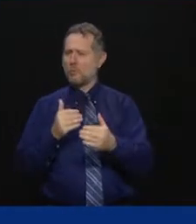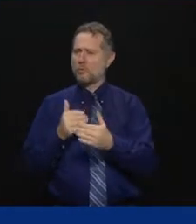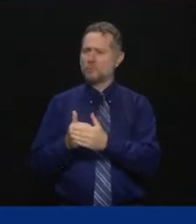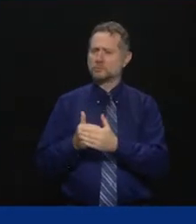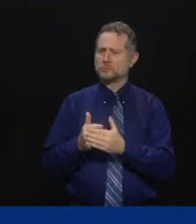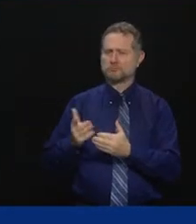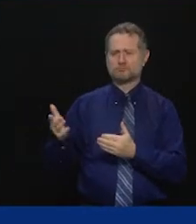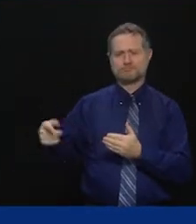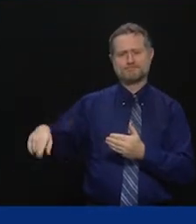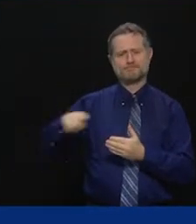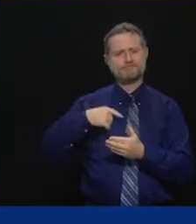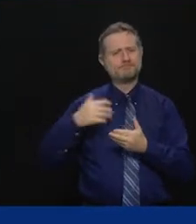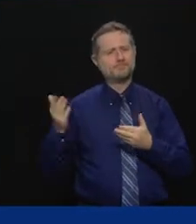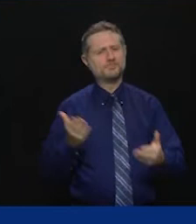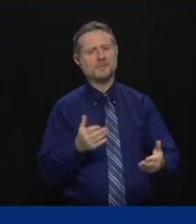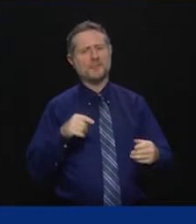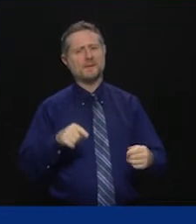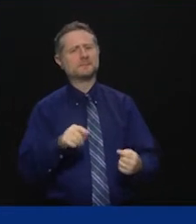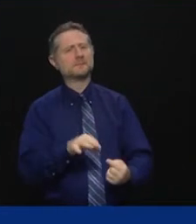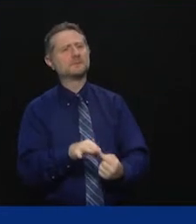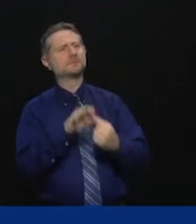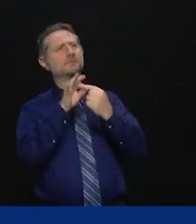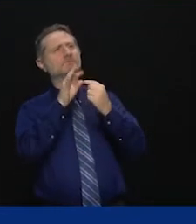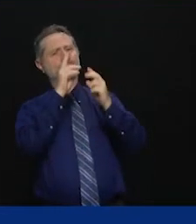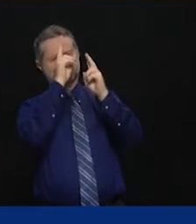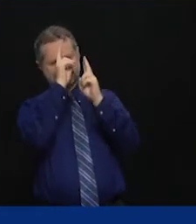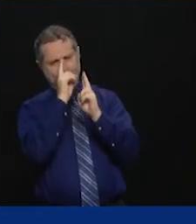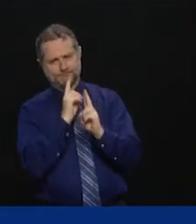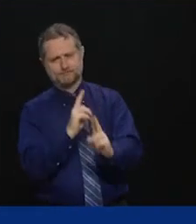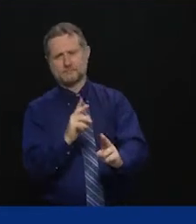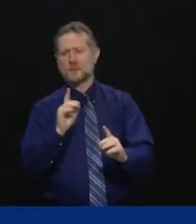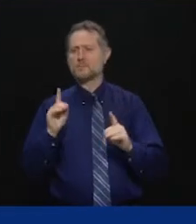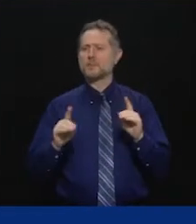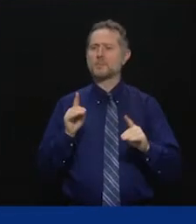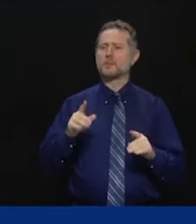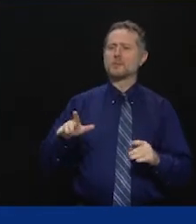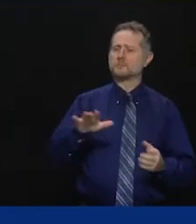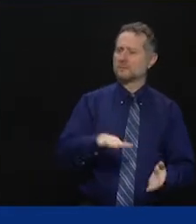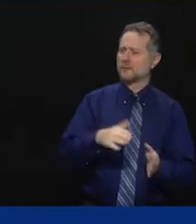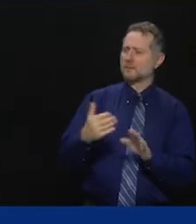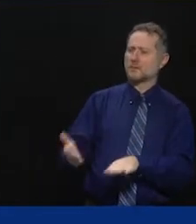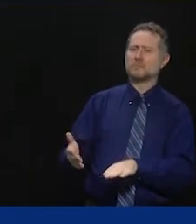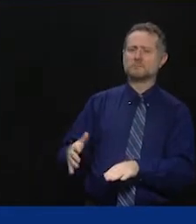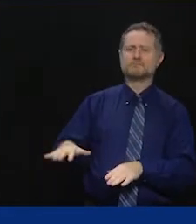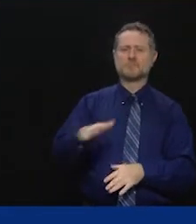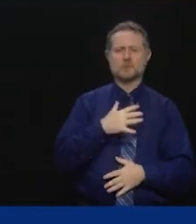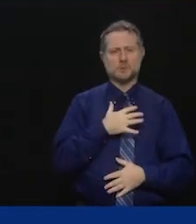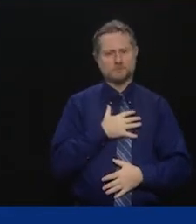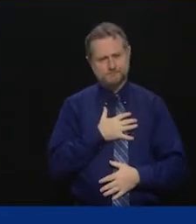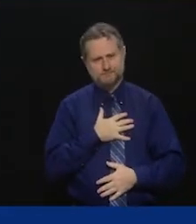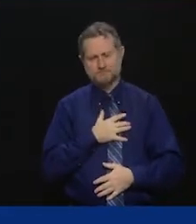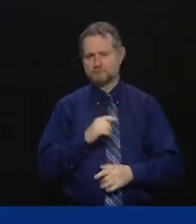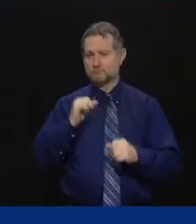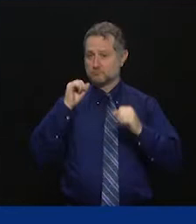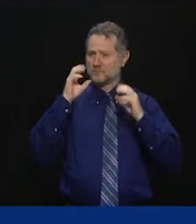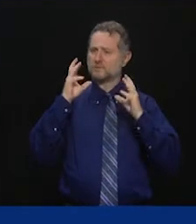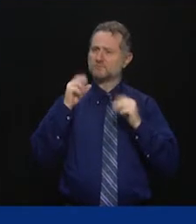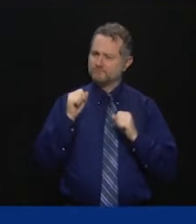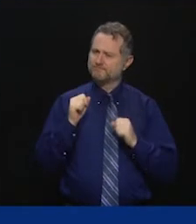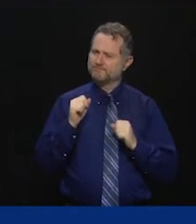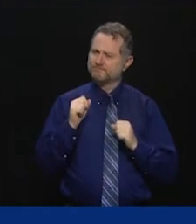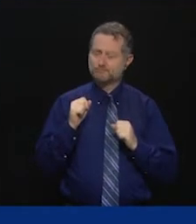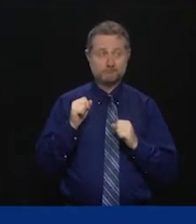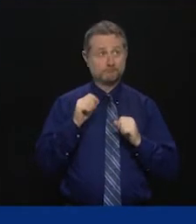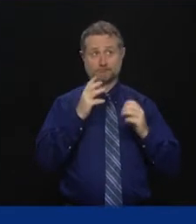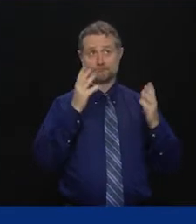this incredible tribute to the lives that were lost. It's extraordinary. It's truly an extraordinary piece